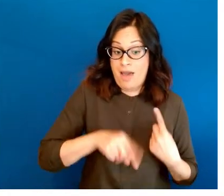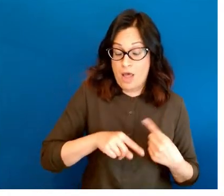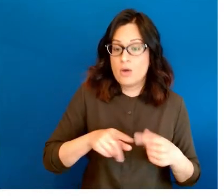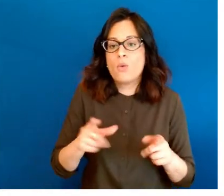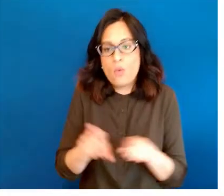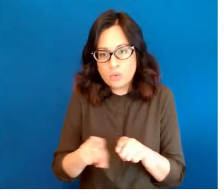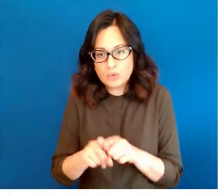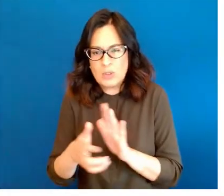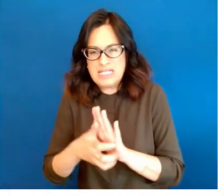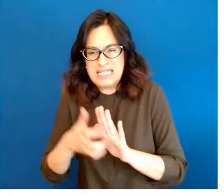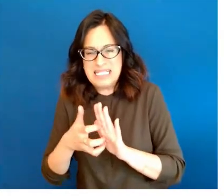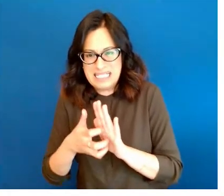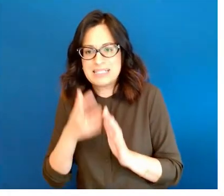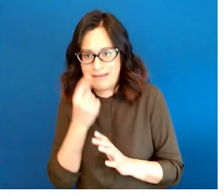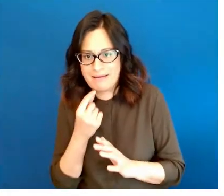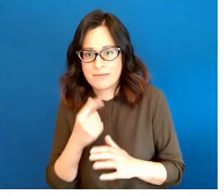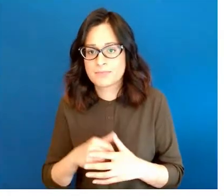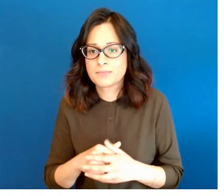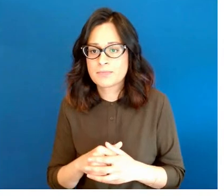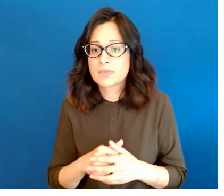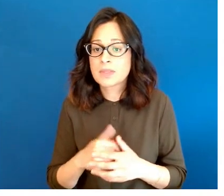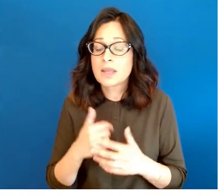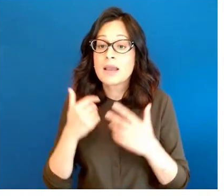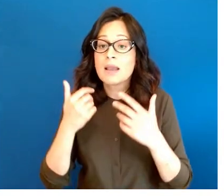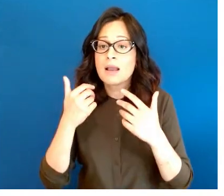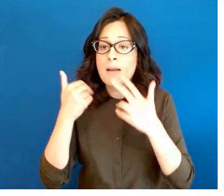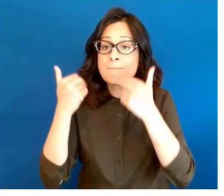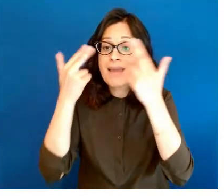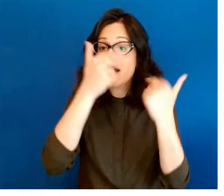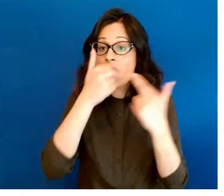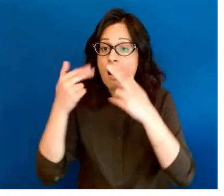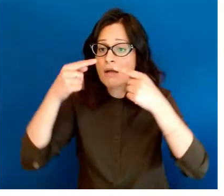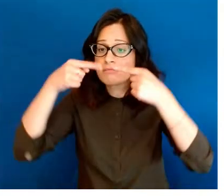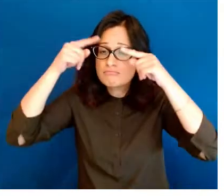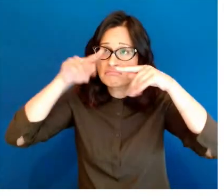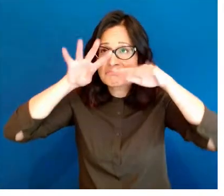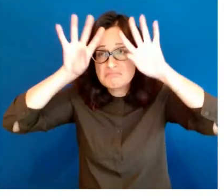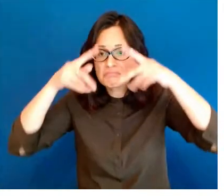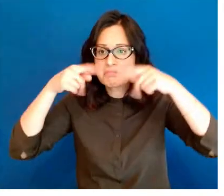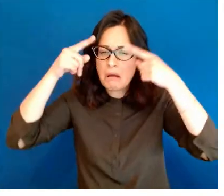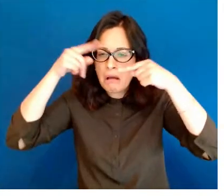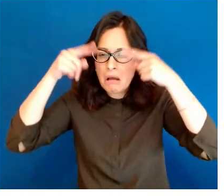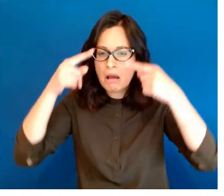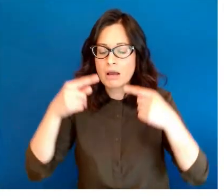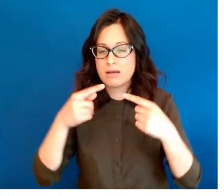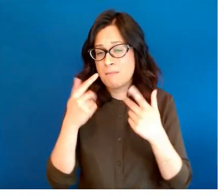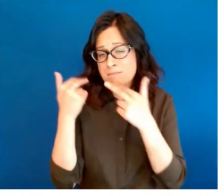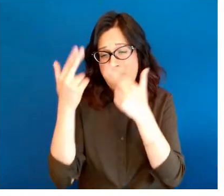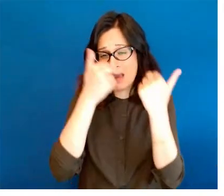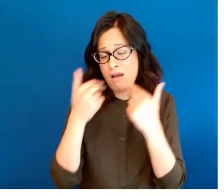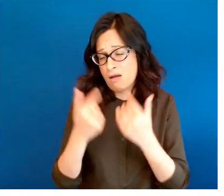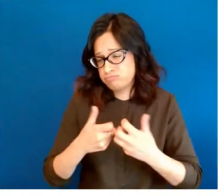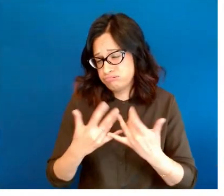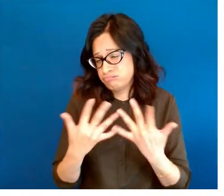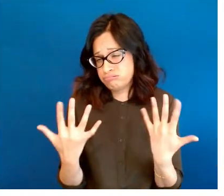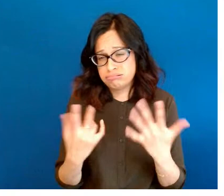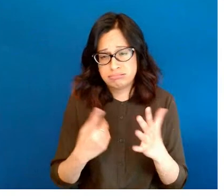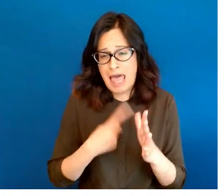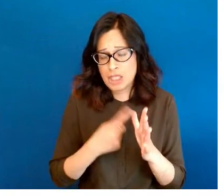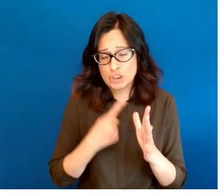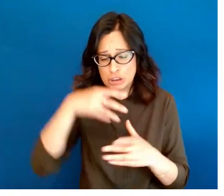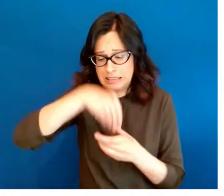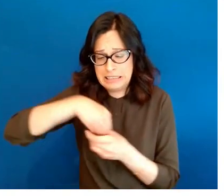And avoiding makeup in the eye area. Now, makeup contains lots of allergens. It also